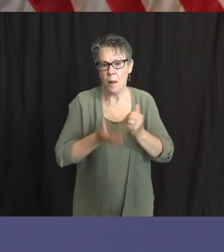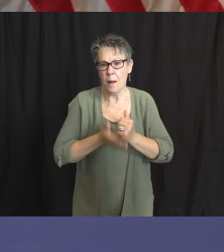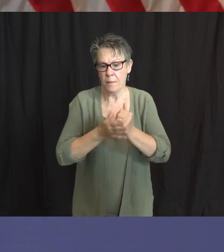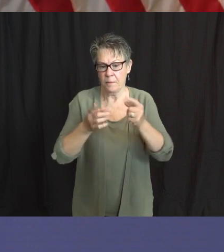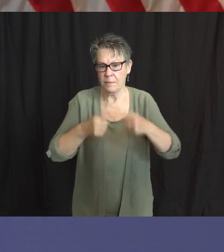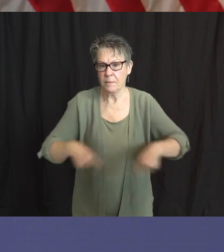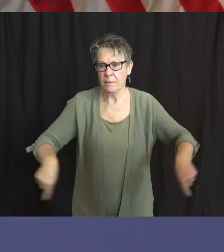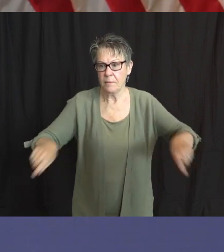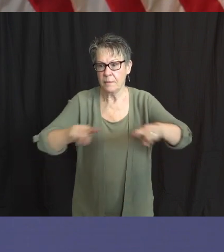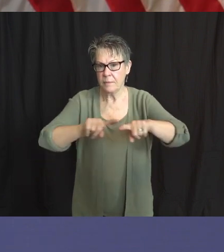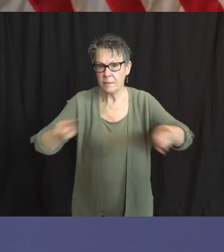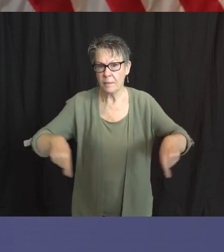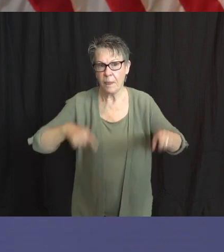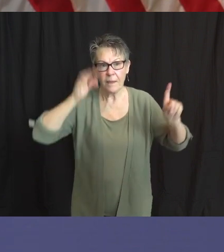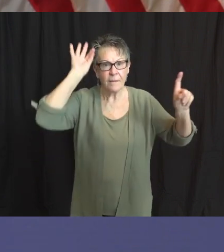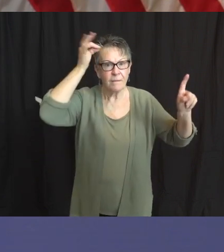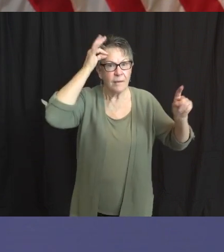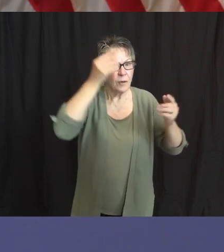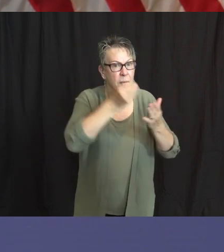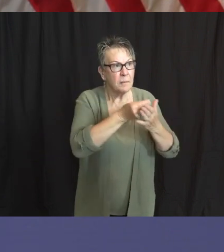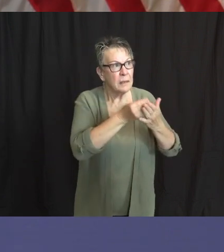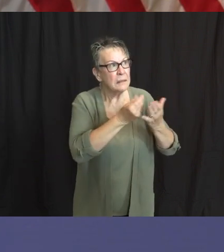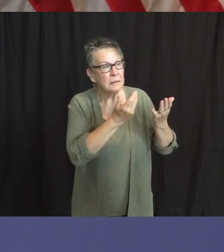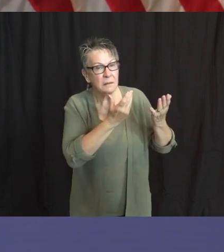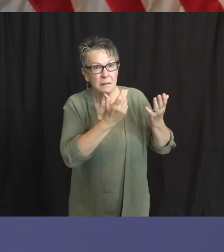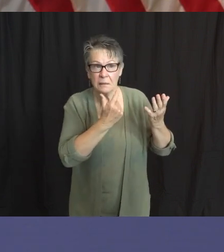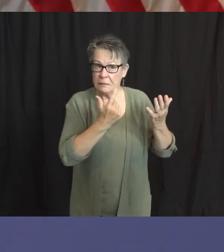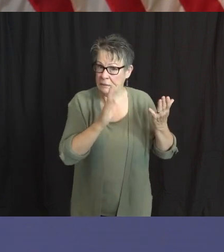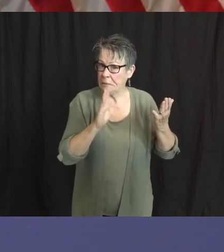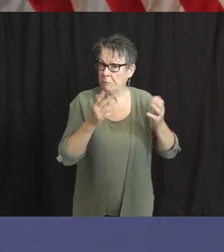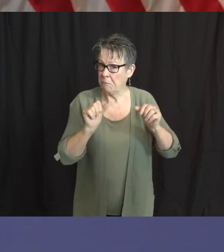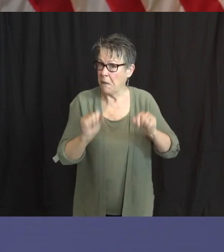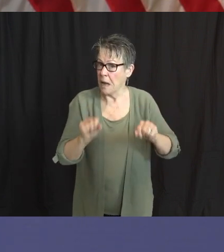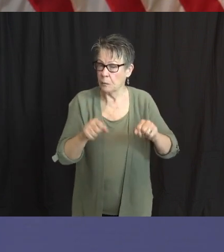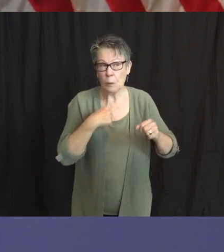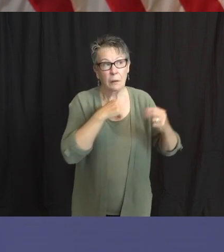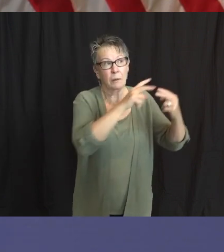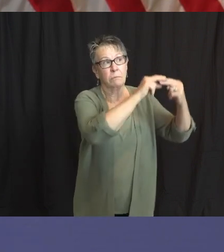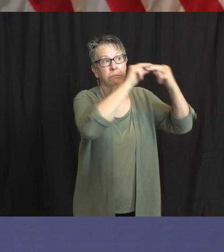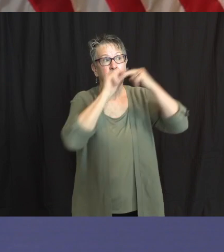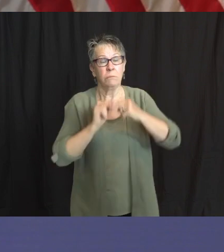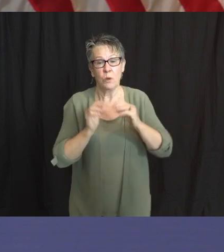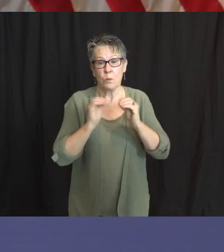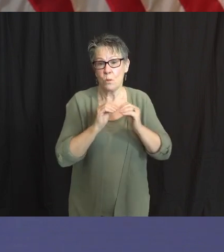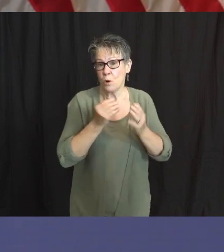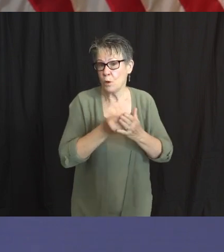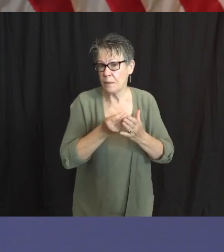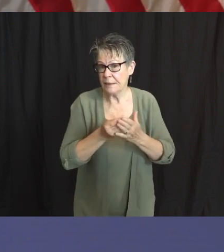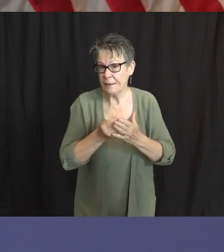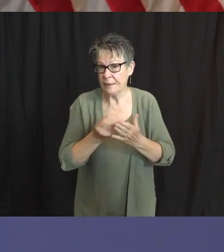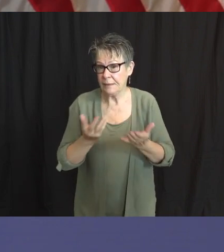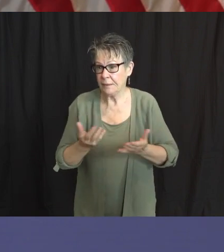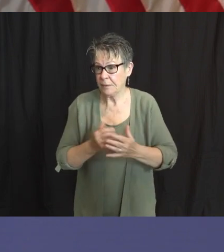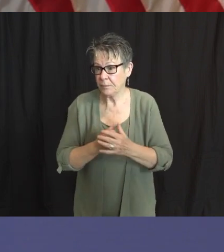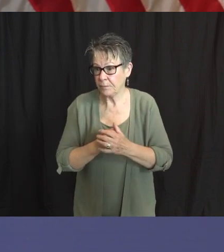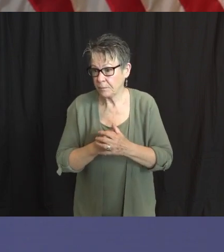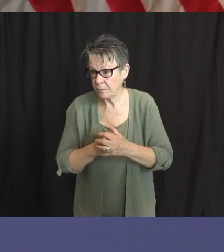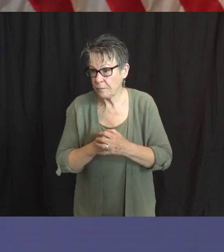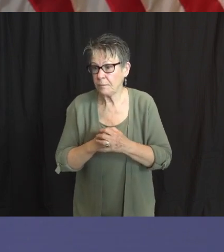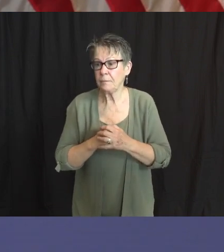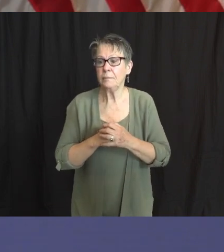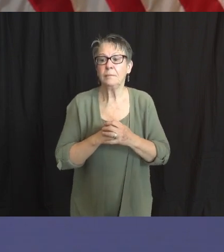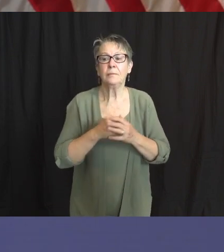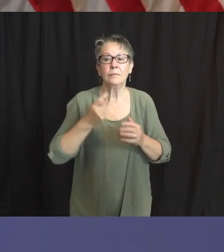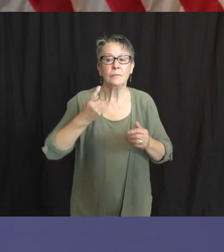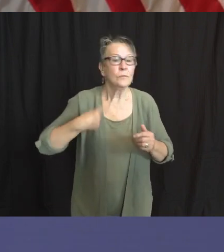So we speak, it's a regular course of events. It's certainly a topic number one